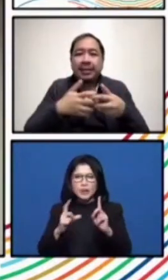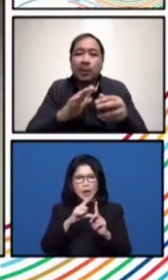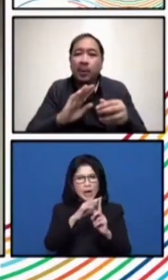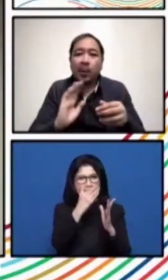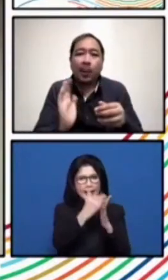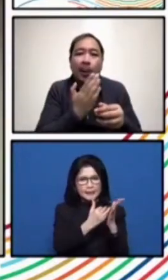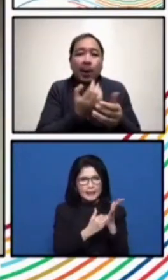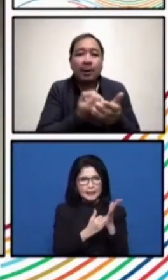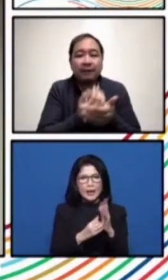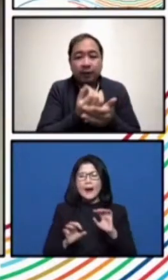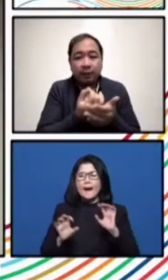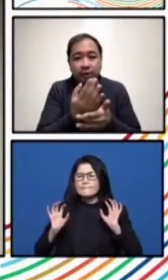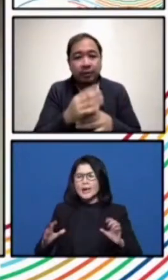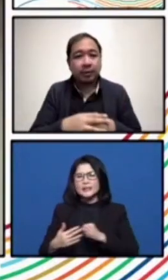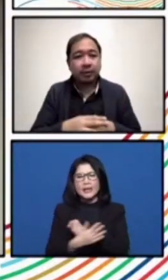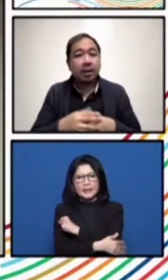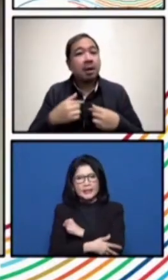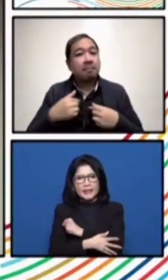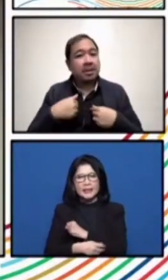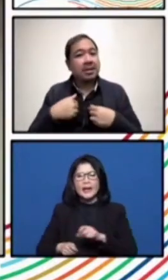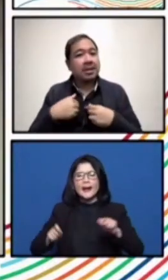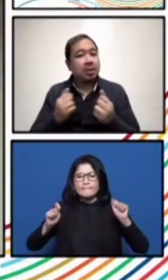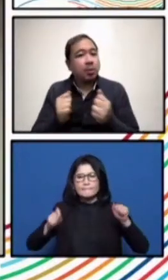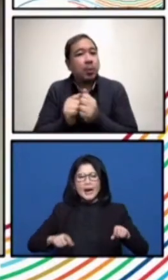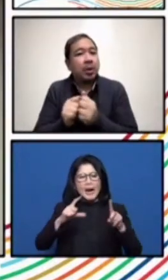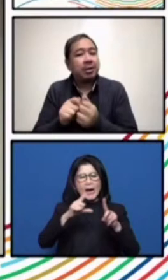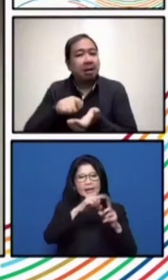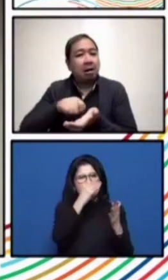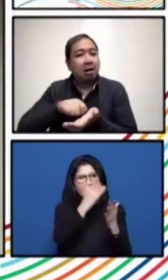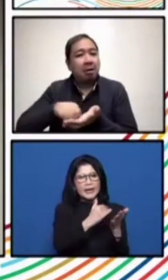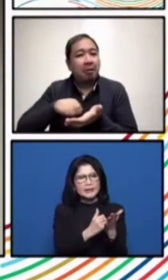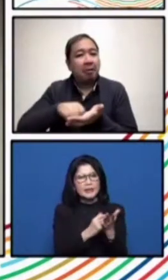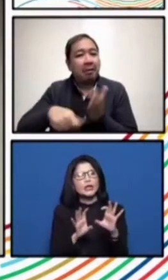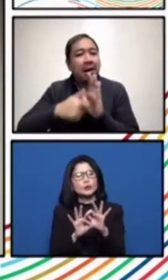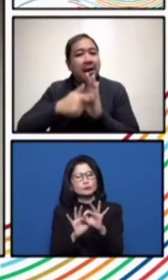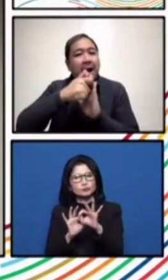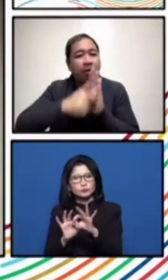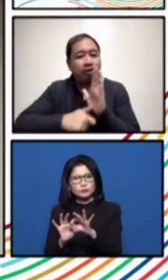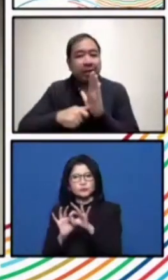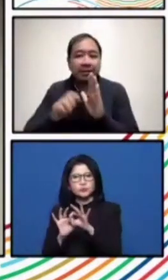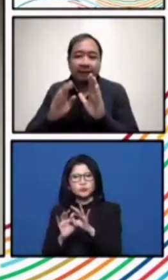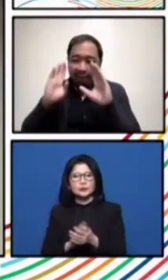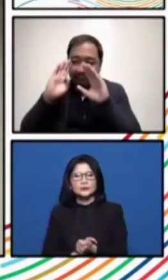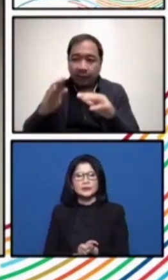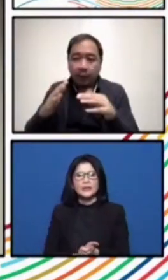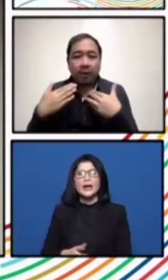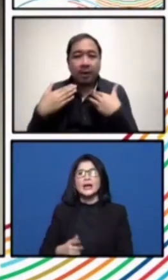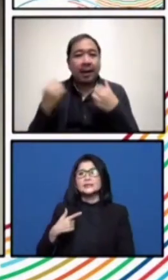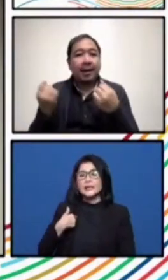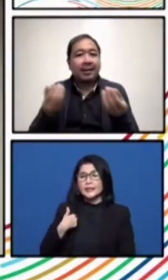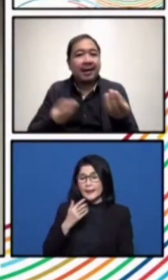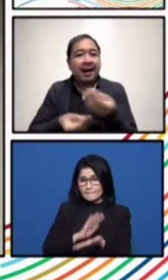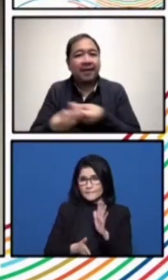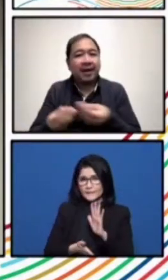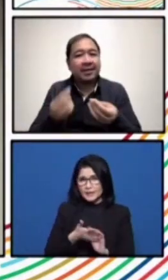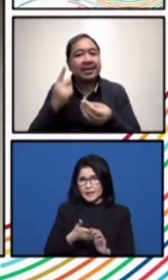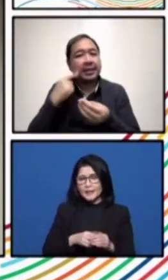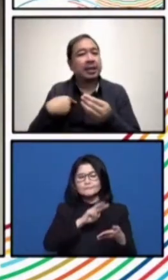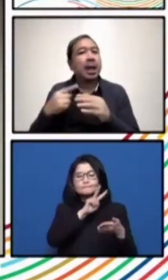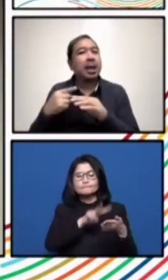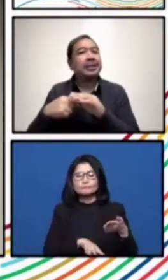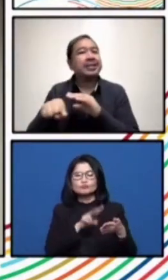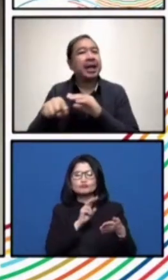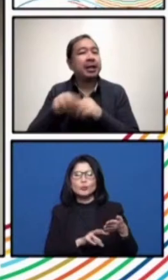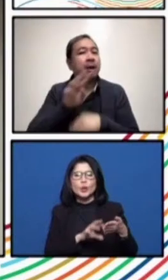actually um I co-auth I just co-authored an article that came out in health Affairs and I think they can share the link to you that talks